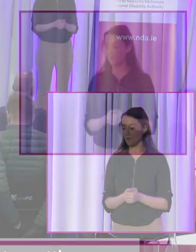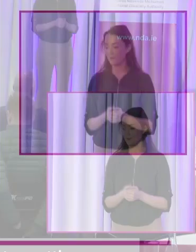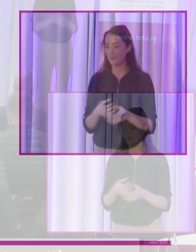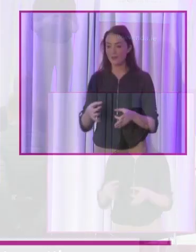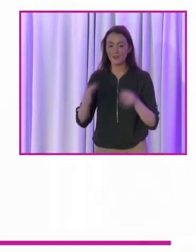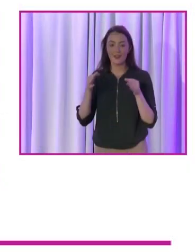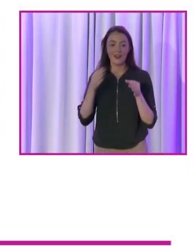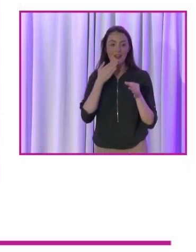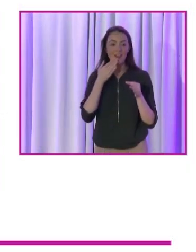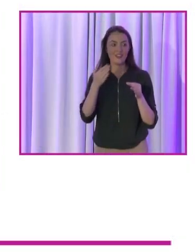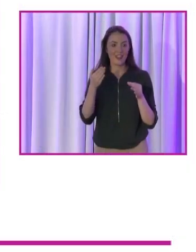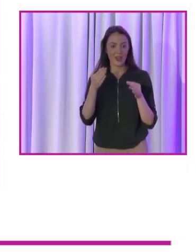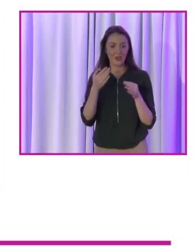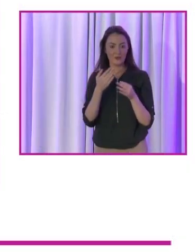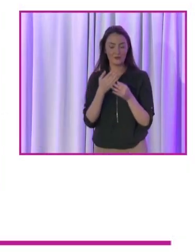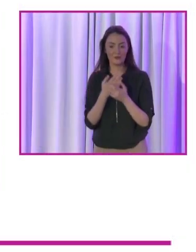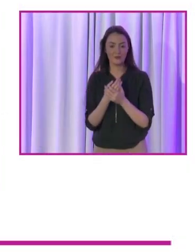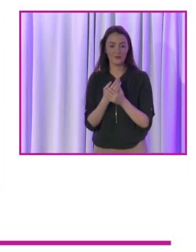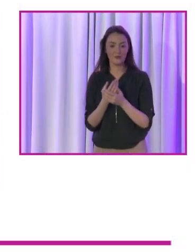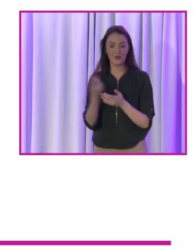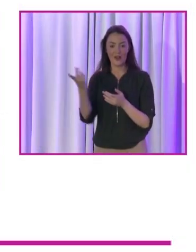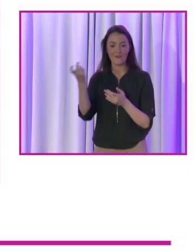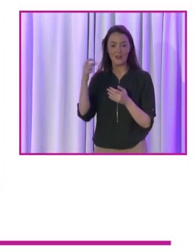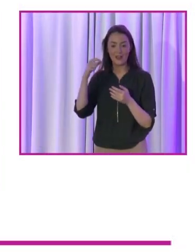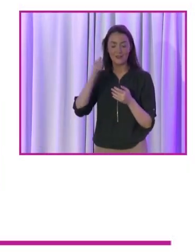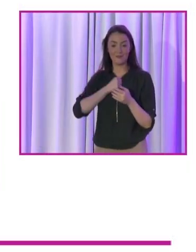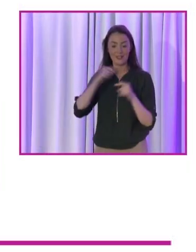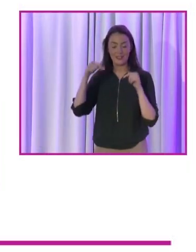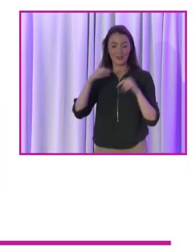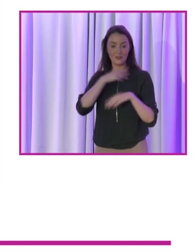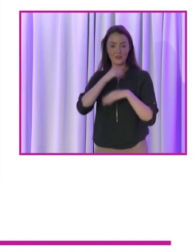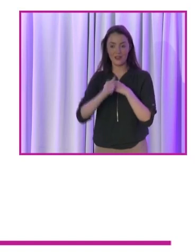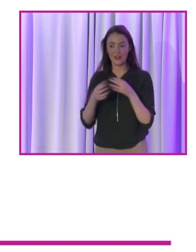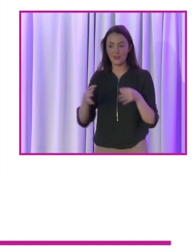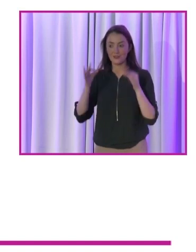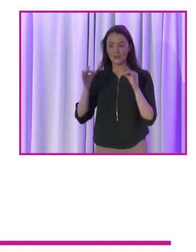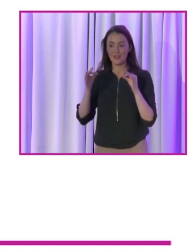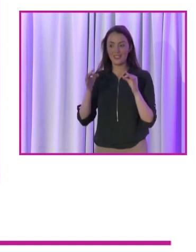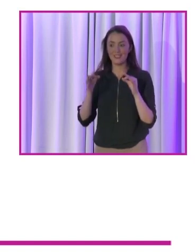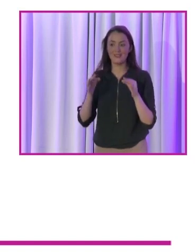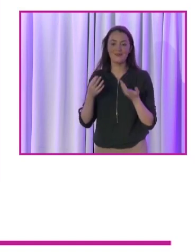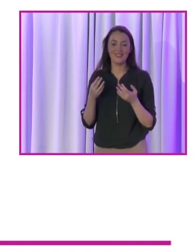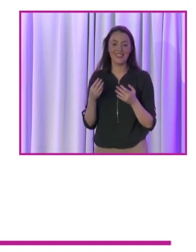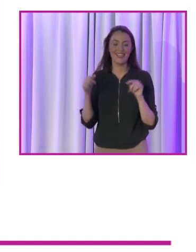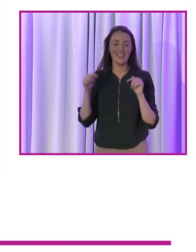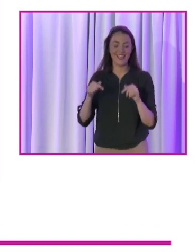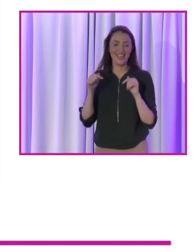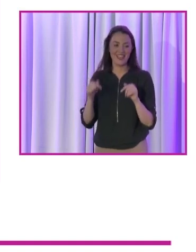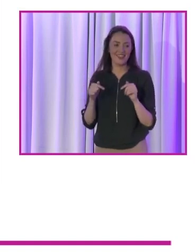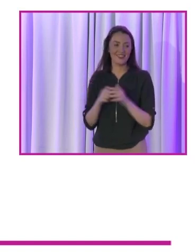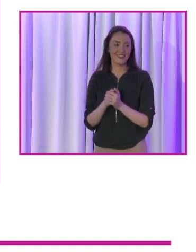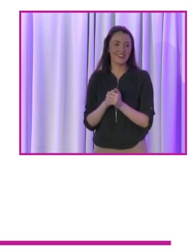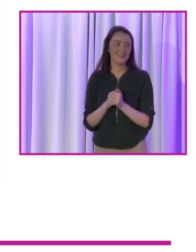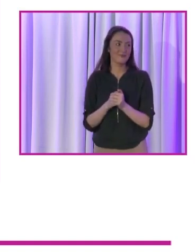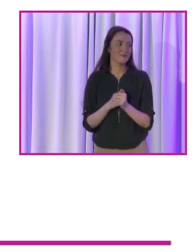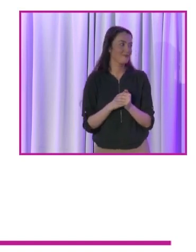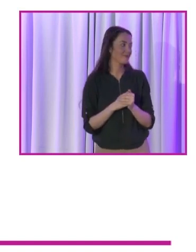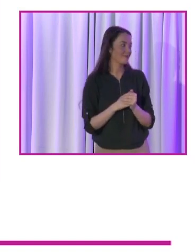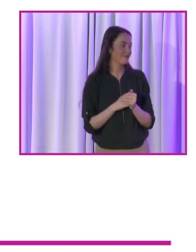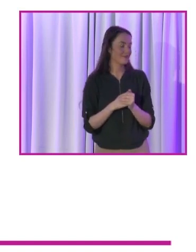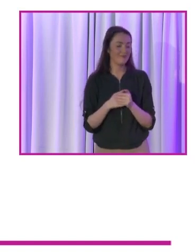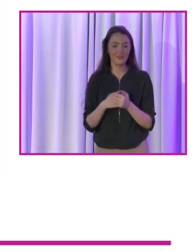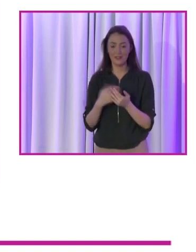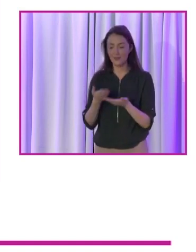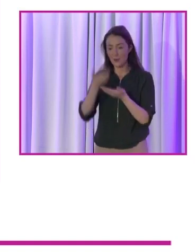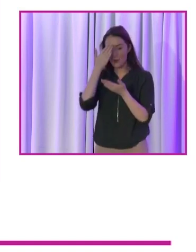Great. Thank you very much for inviting me along today. It's great to be with you all. I'm already taking so much away with